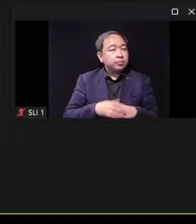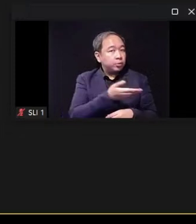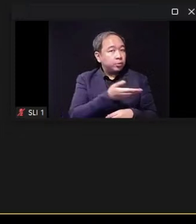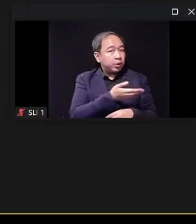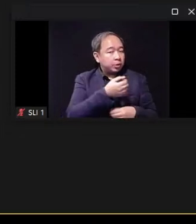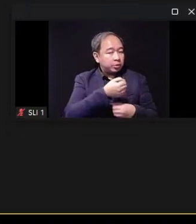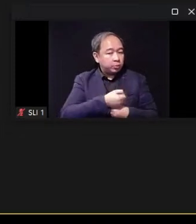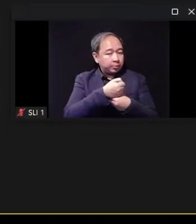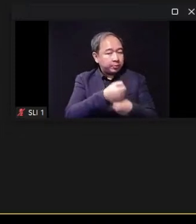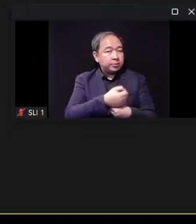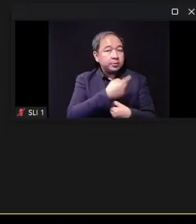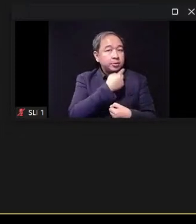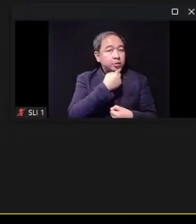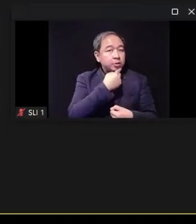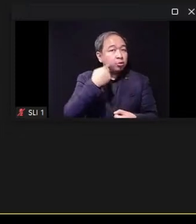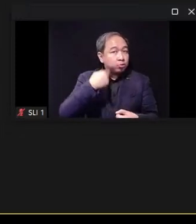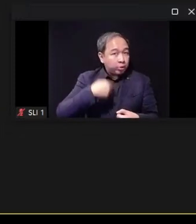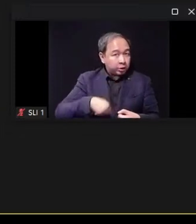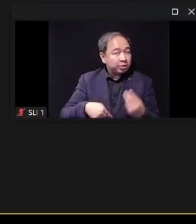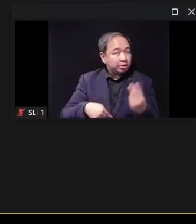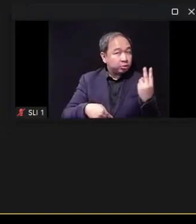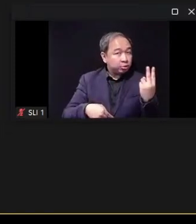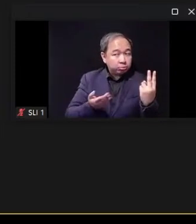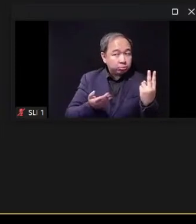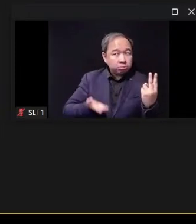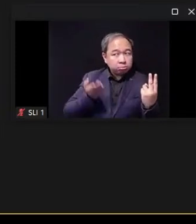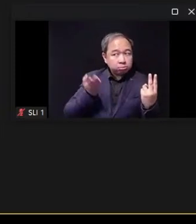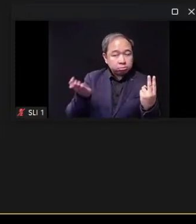Russian Federation, our general